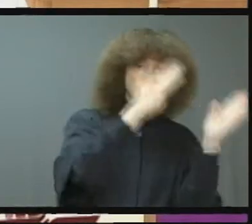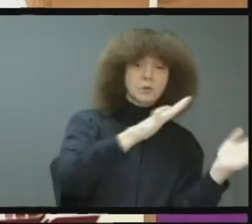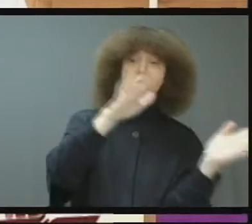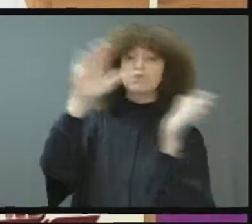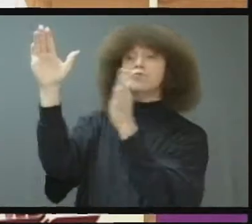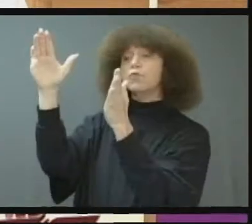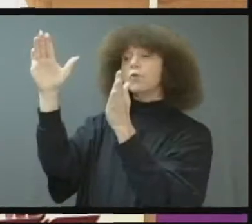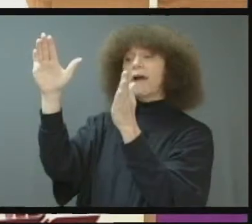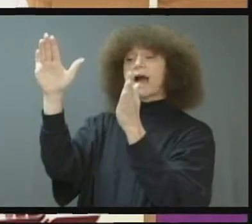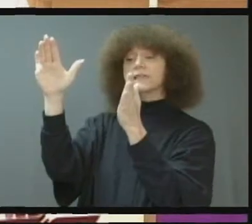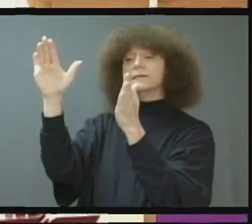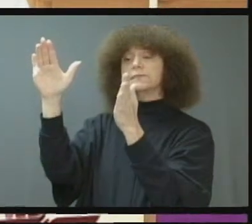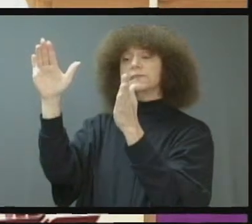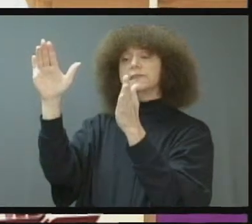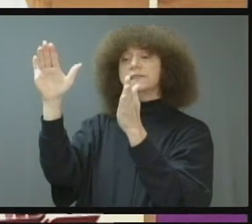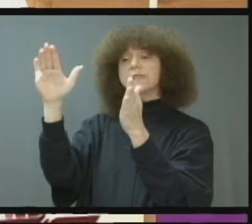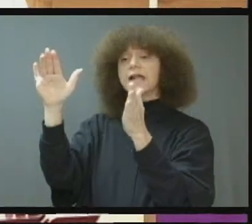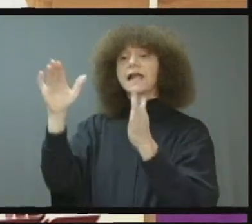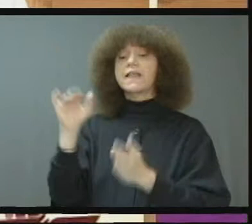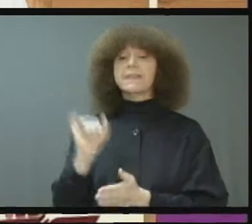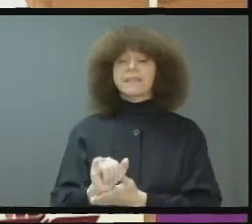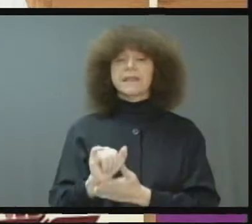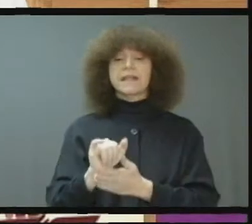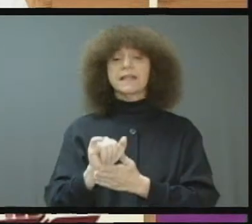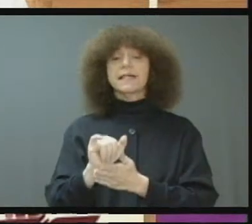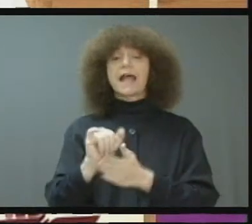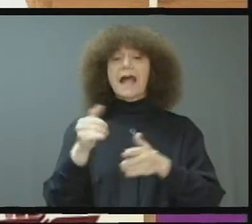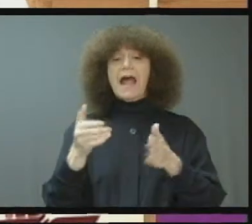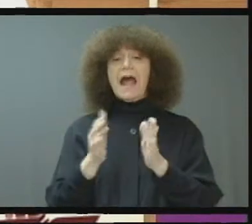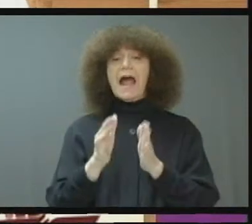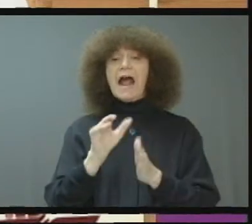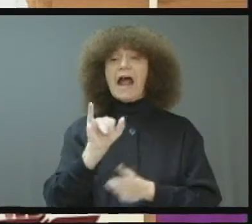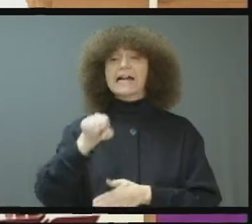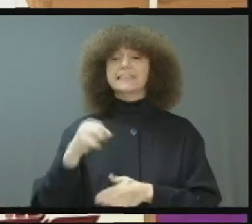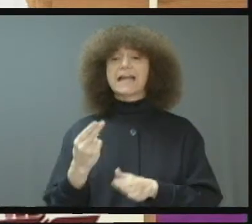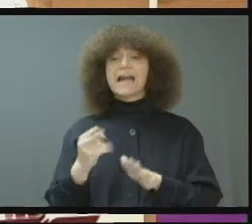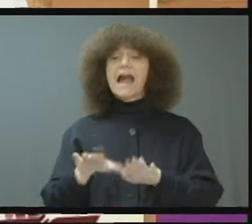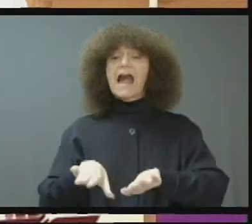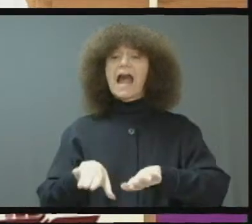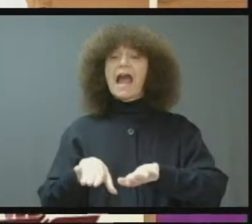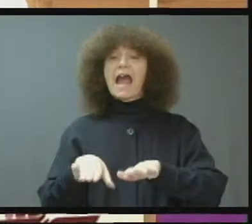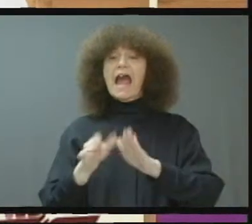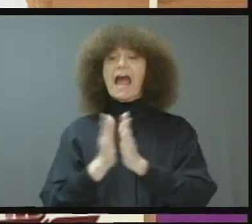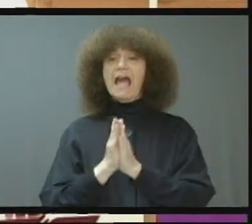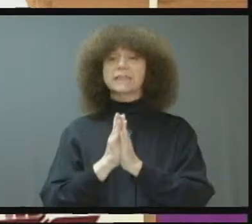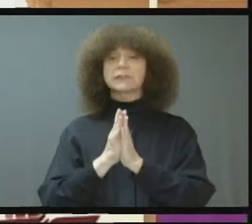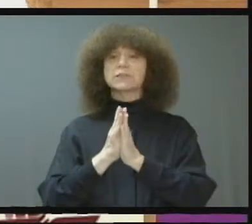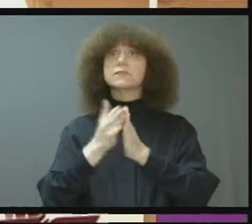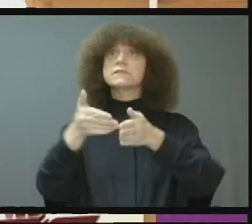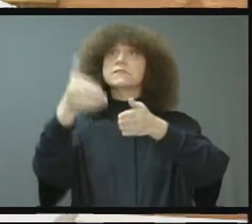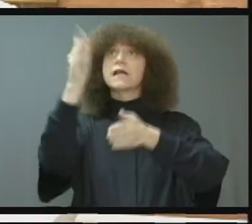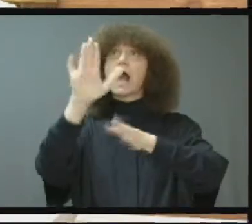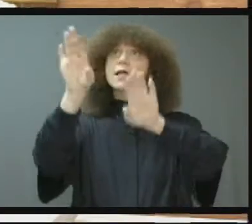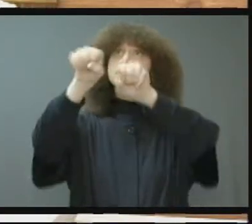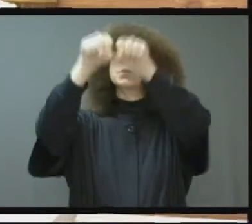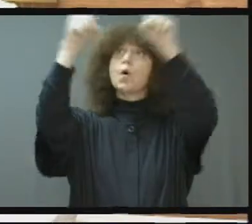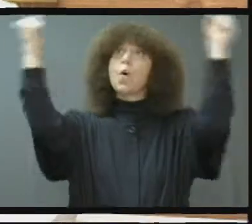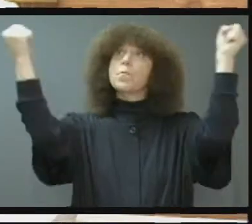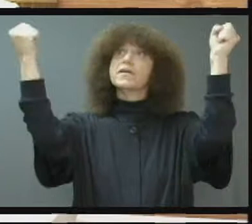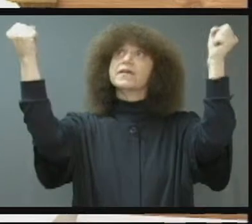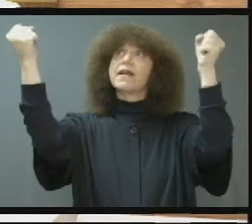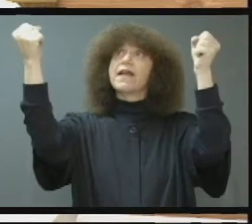way. And it asks God to open the heavens, to forgive, and to aid his people.